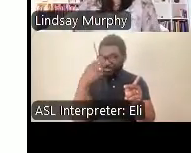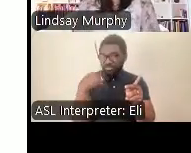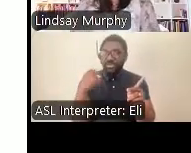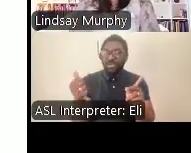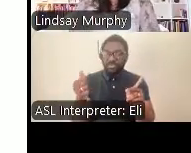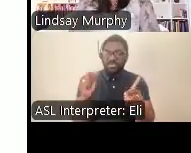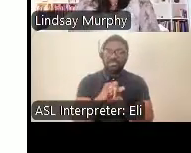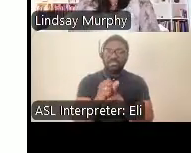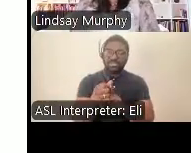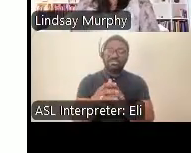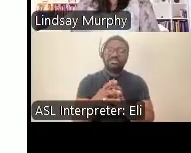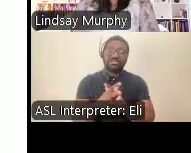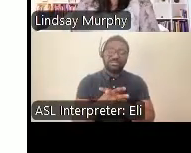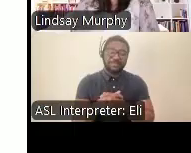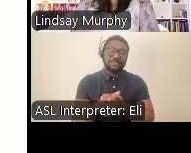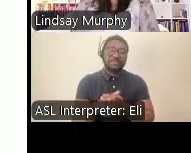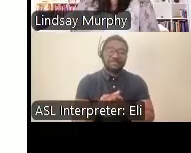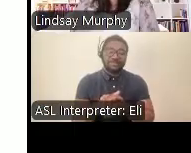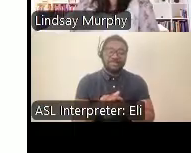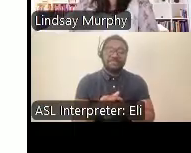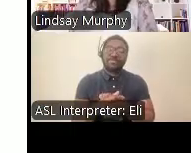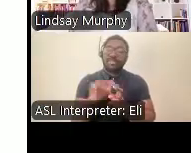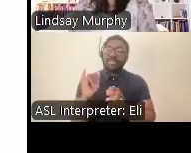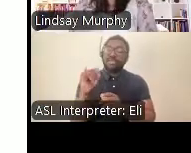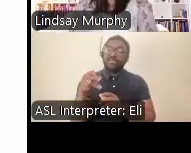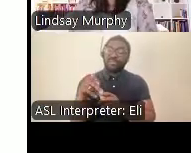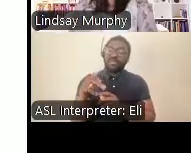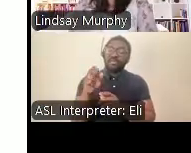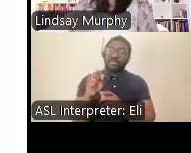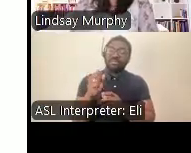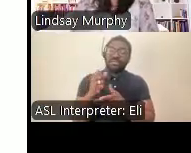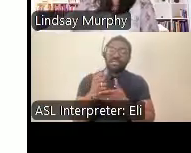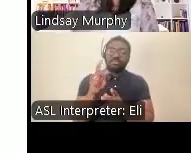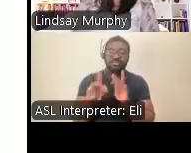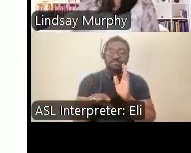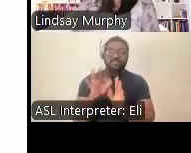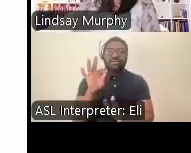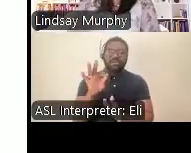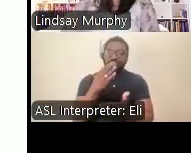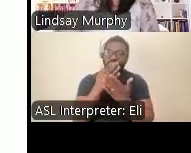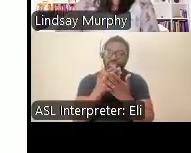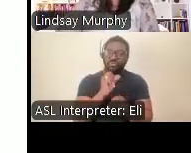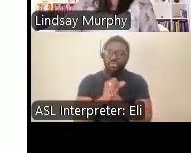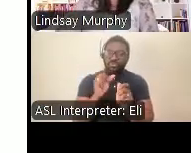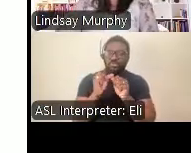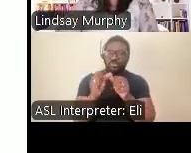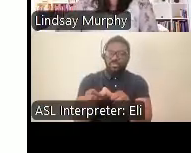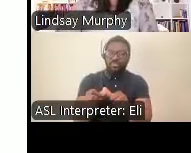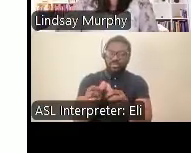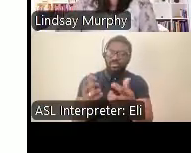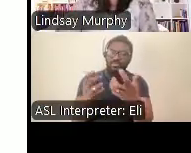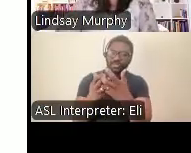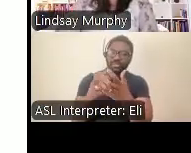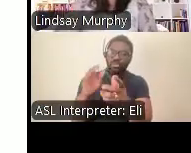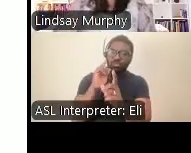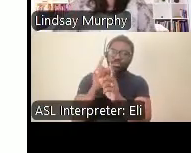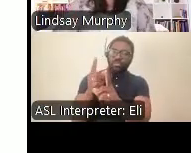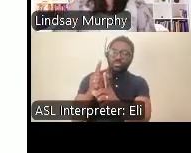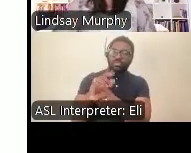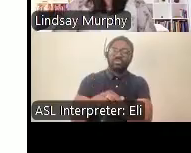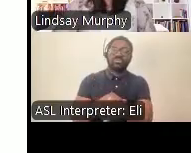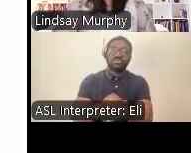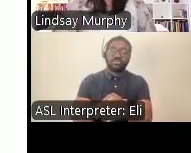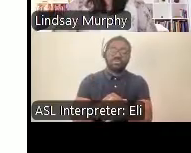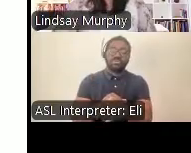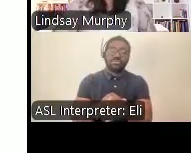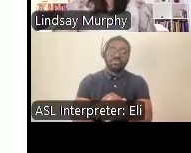illness. So IPS helps people find and maintain competitive employment that aligns with their career goals and preferences. It differs from